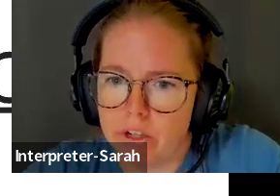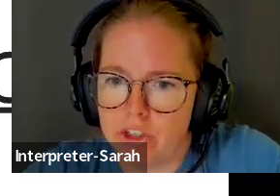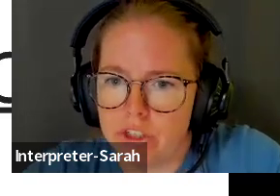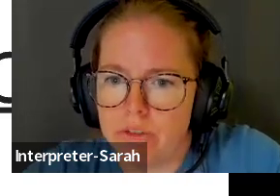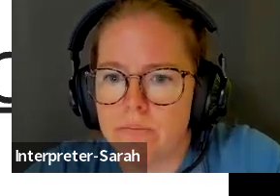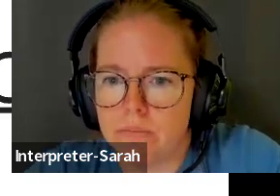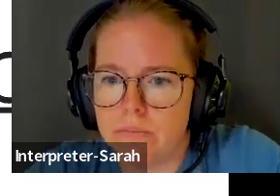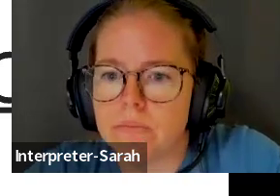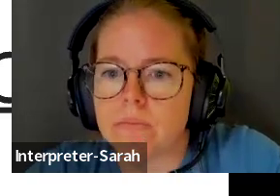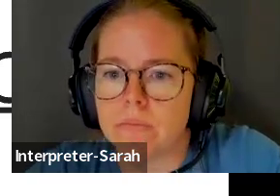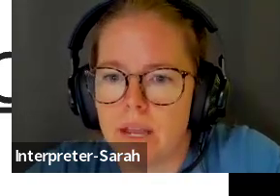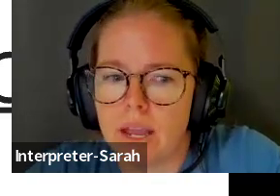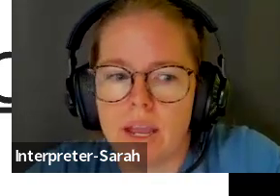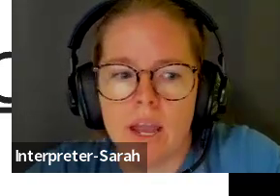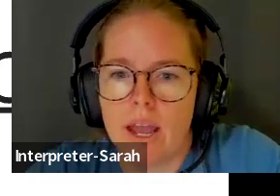their language.